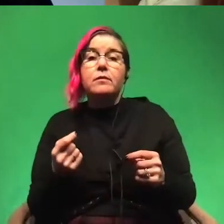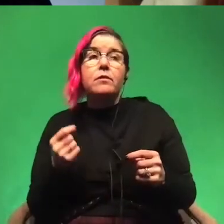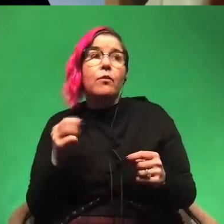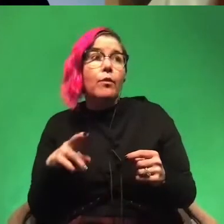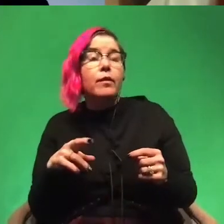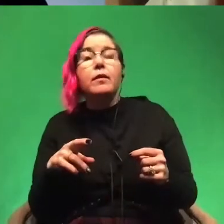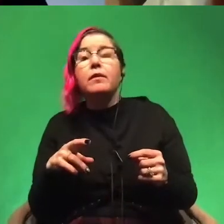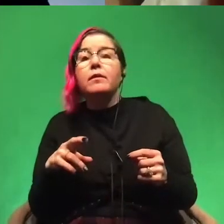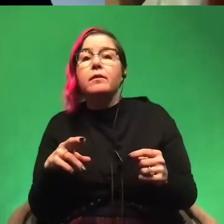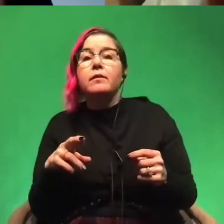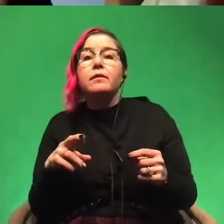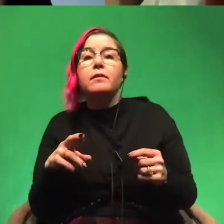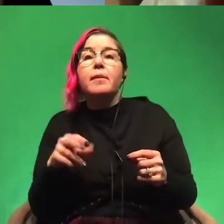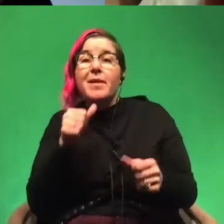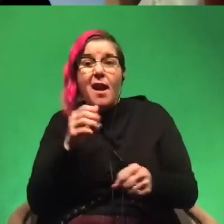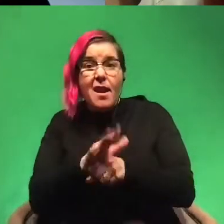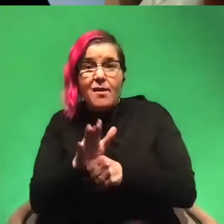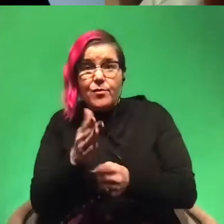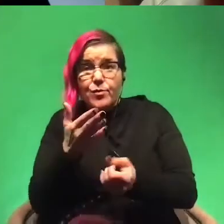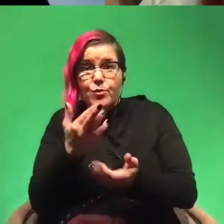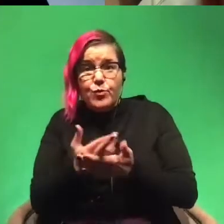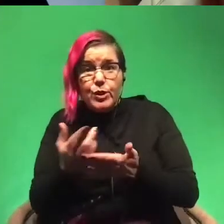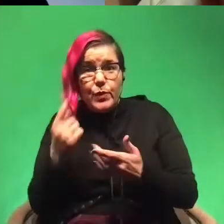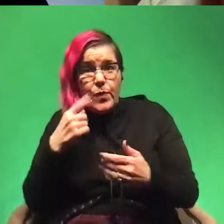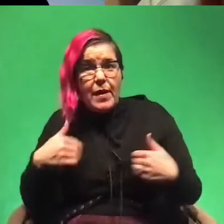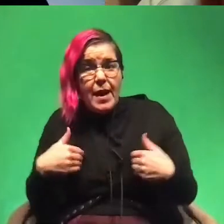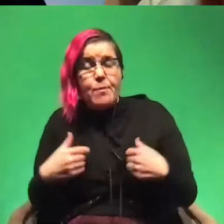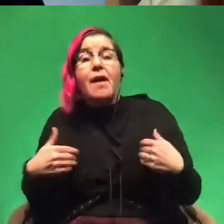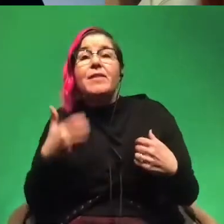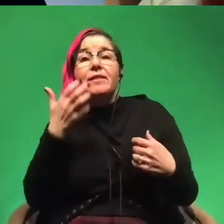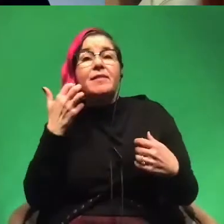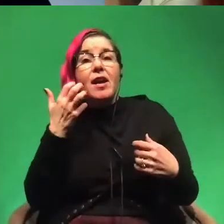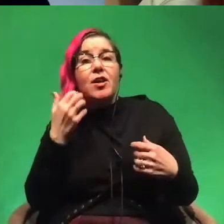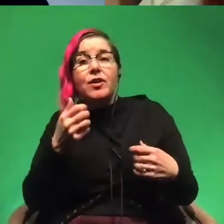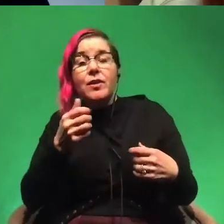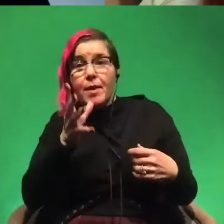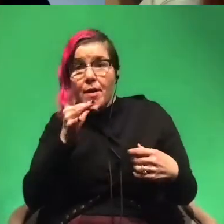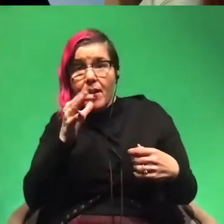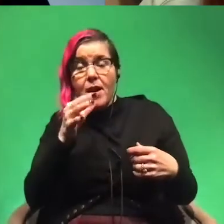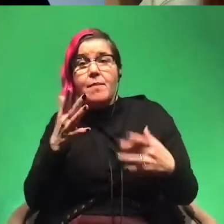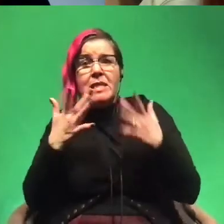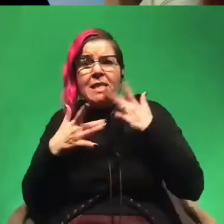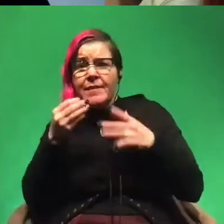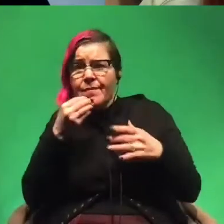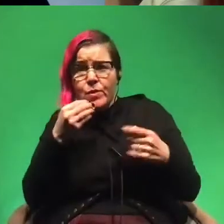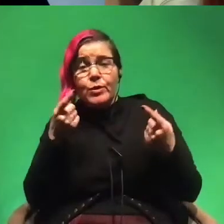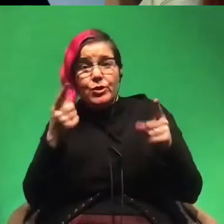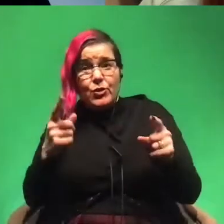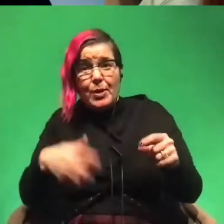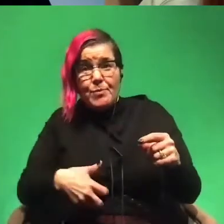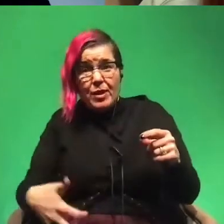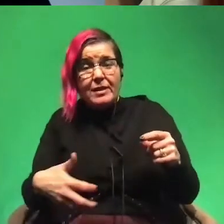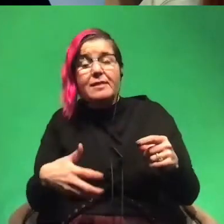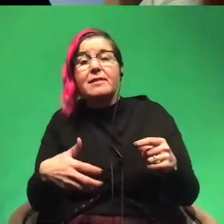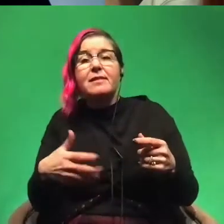is it a matter of there's not enough resources for that animal? So if you have a tigress that's malnourished during pregnancy, all of those embryos